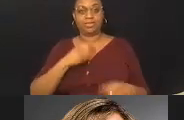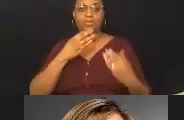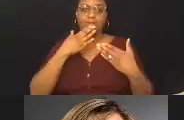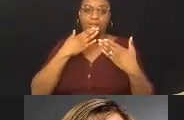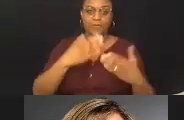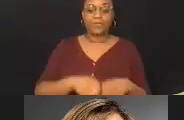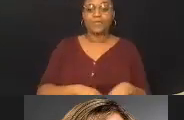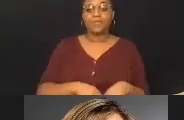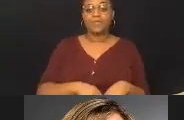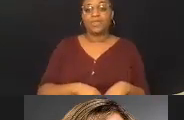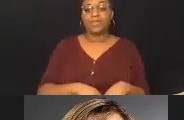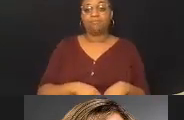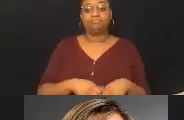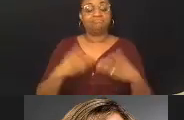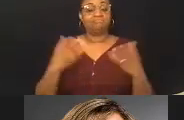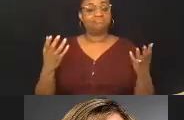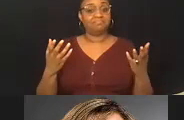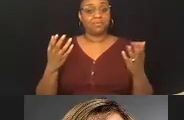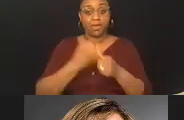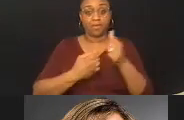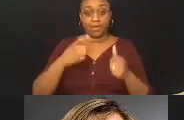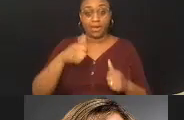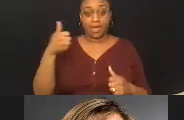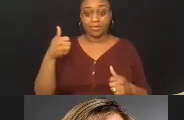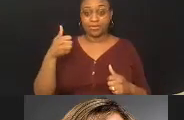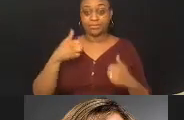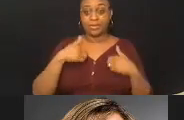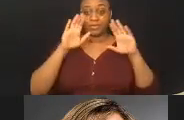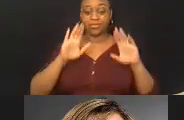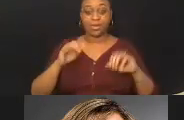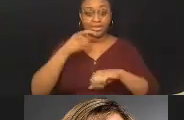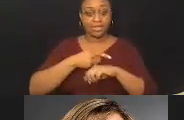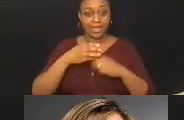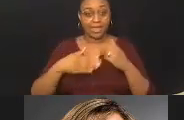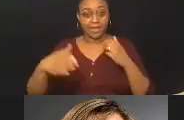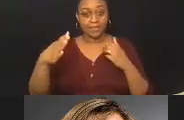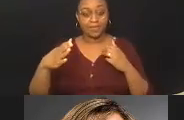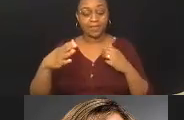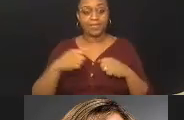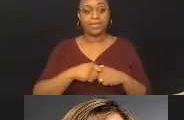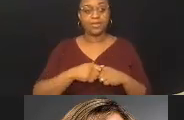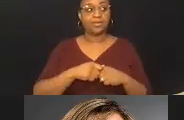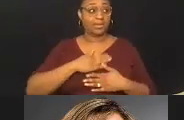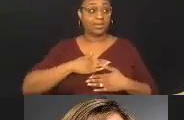further ado, the rest of everyone else have a great day and enjoy some of this